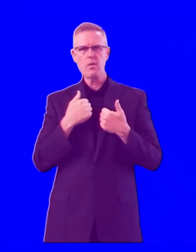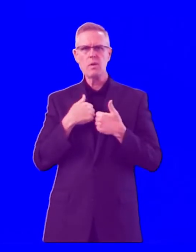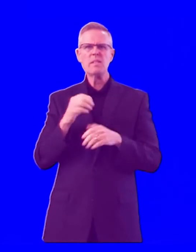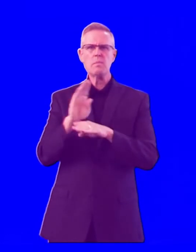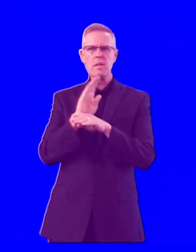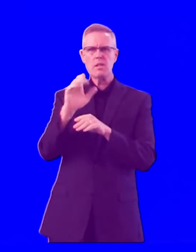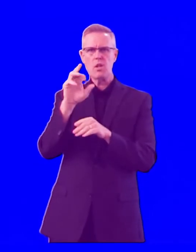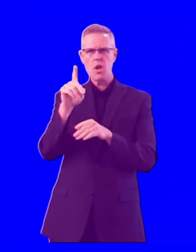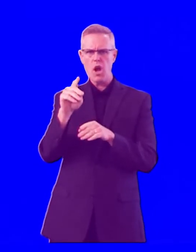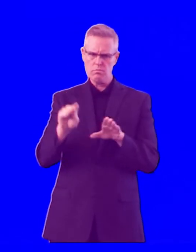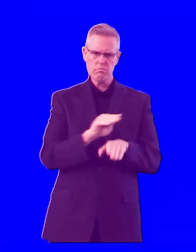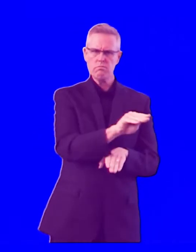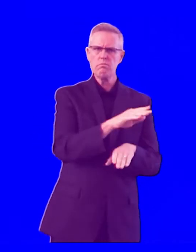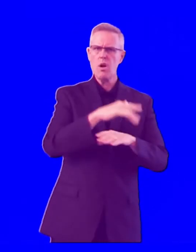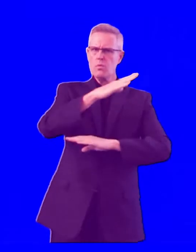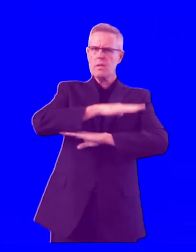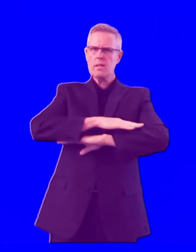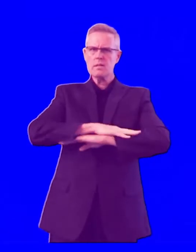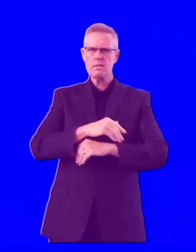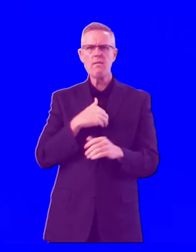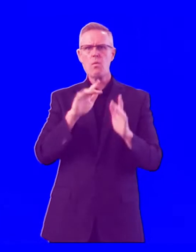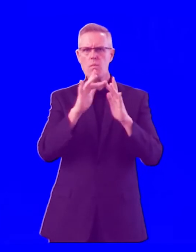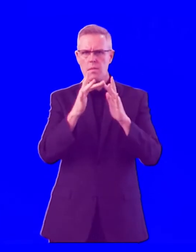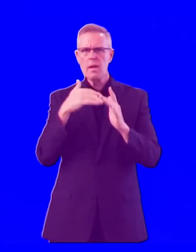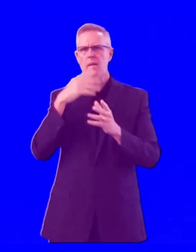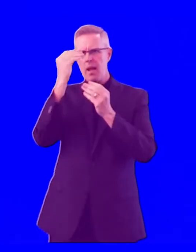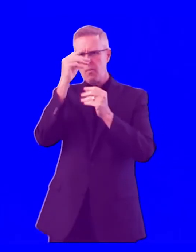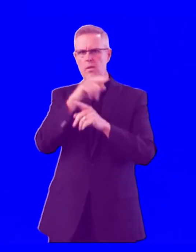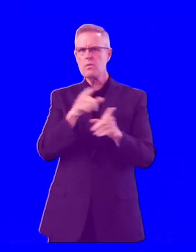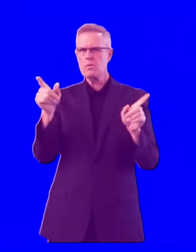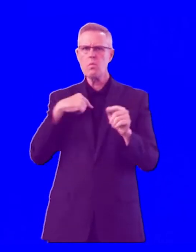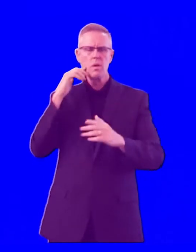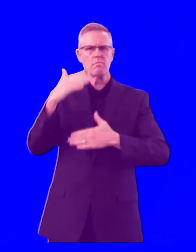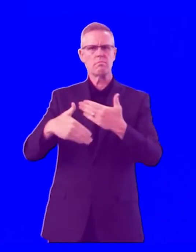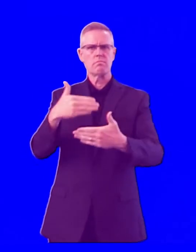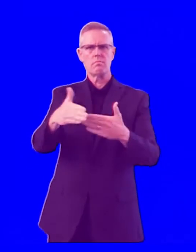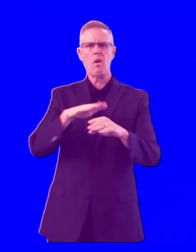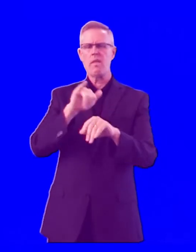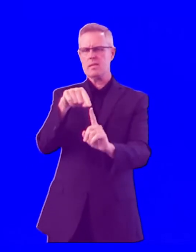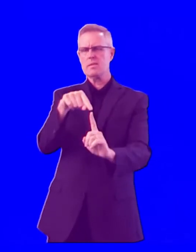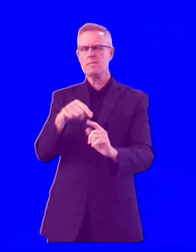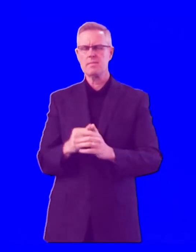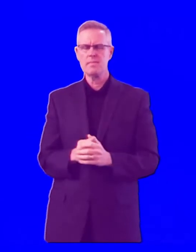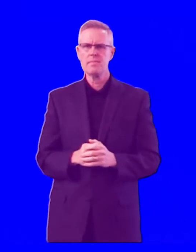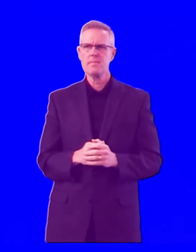a business card. Put that in your desk. There's websites, there's information. We'll keep moving and moving on this.